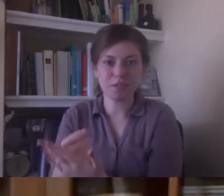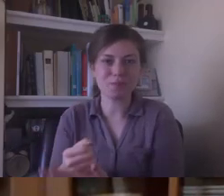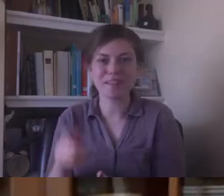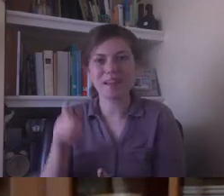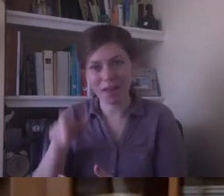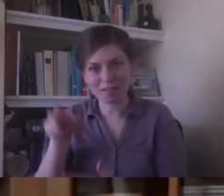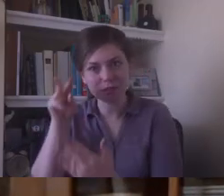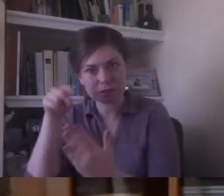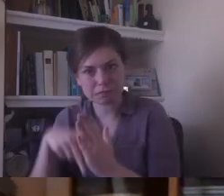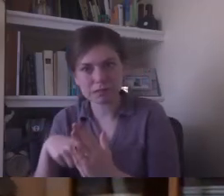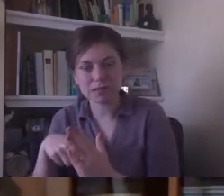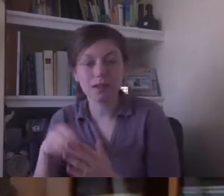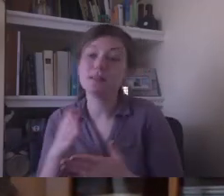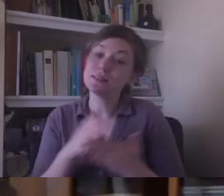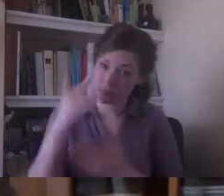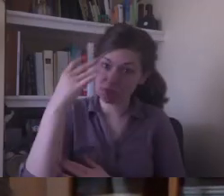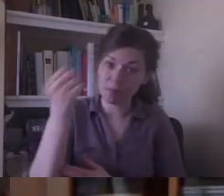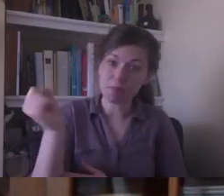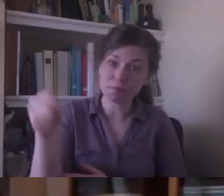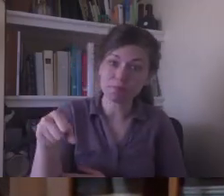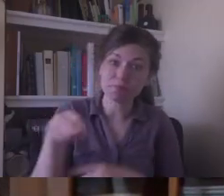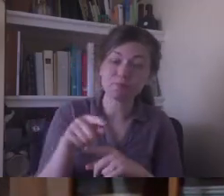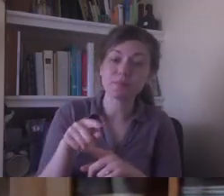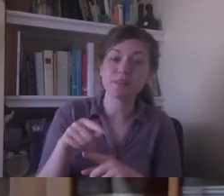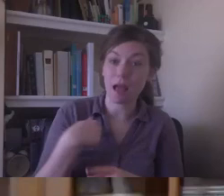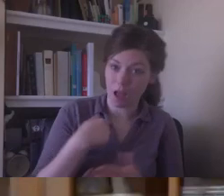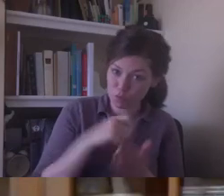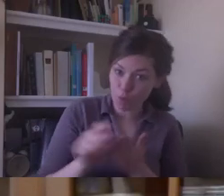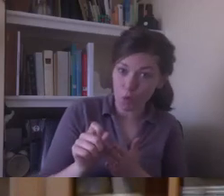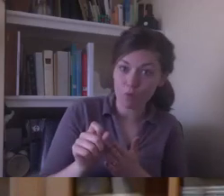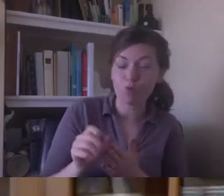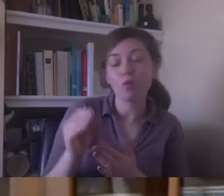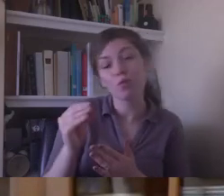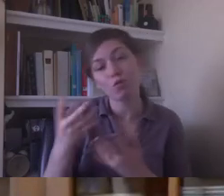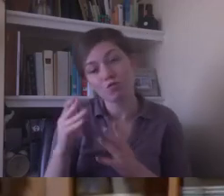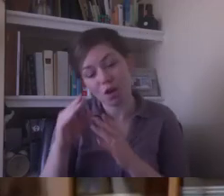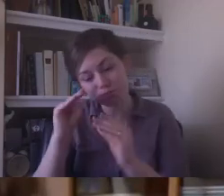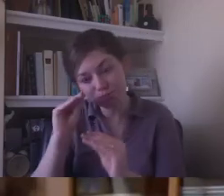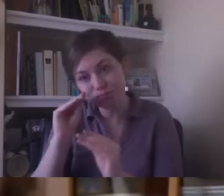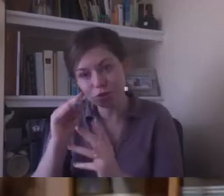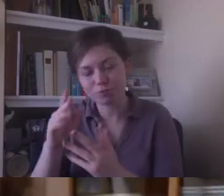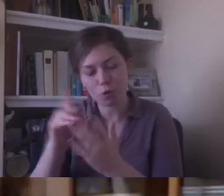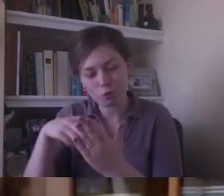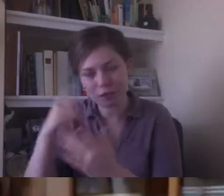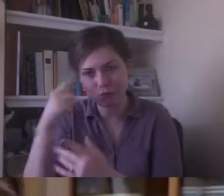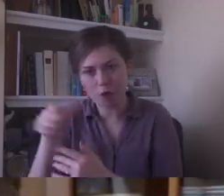have to read most of this. I do have some of it memorized because I did write it and I've shared it a lot with students, but